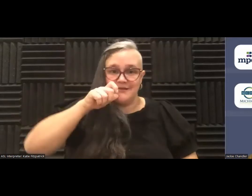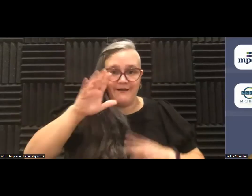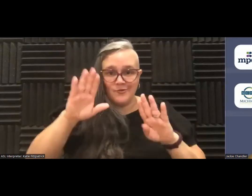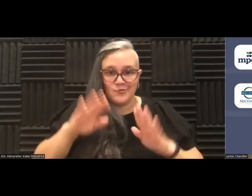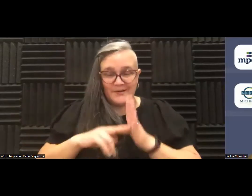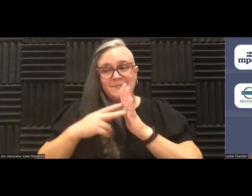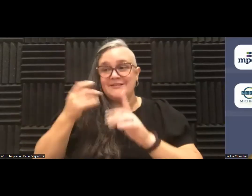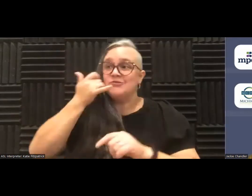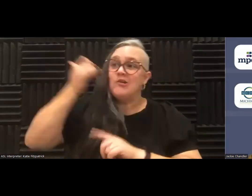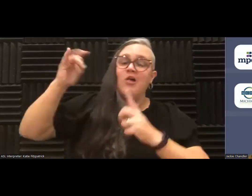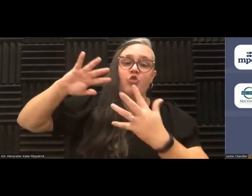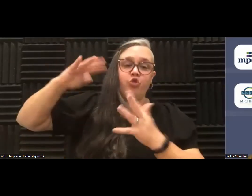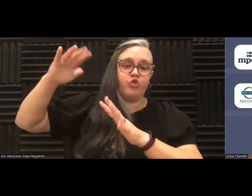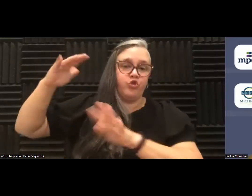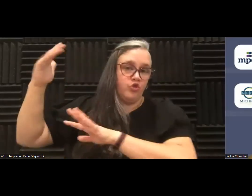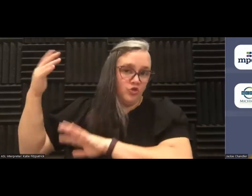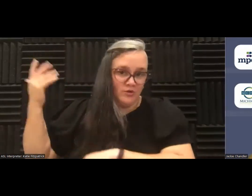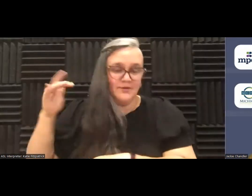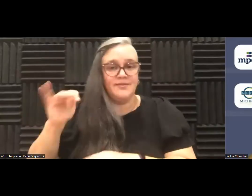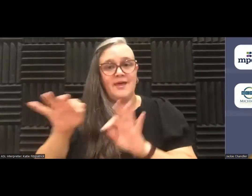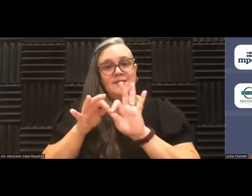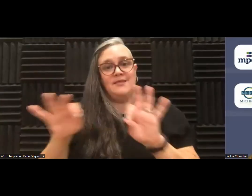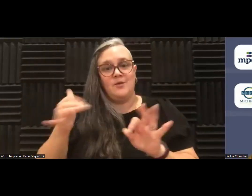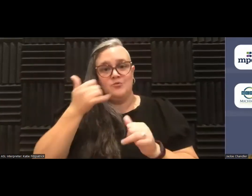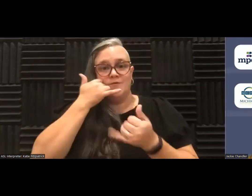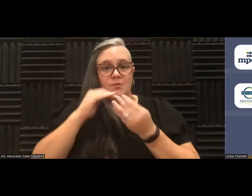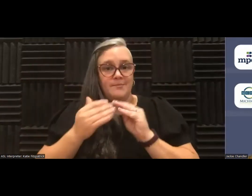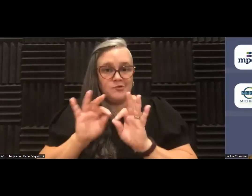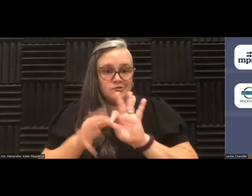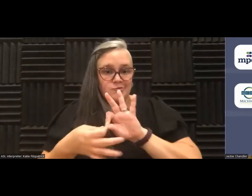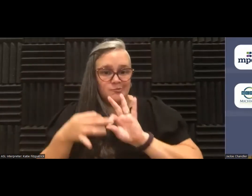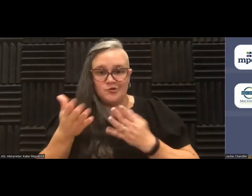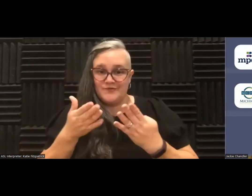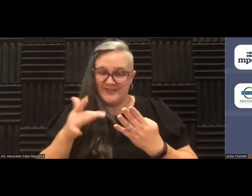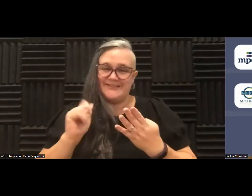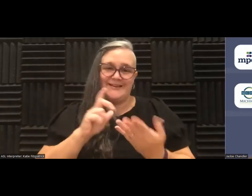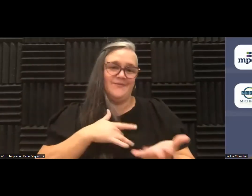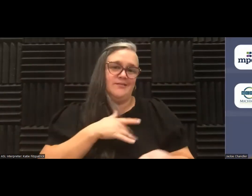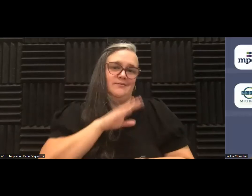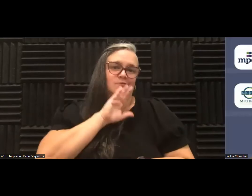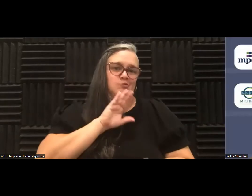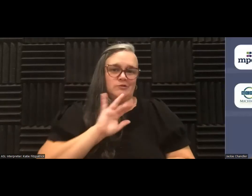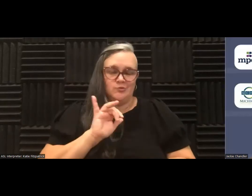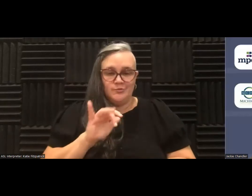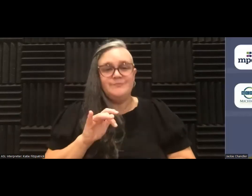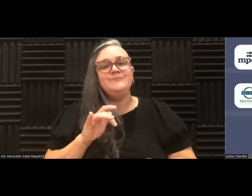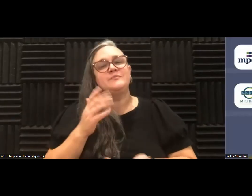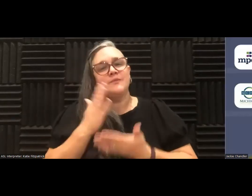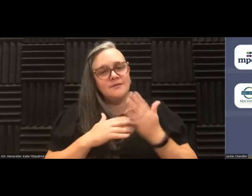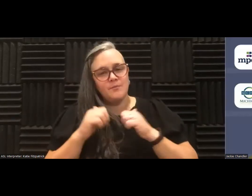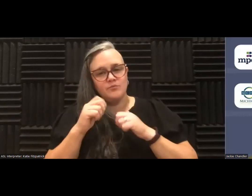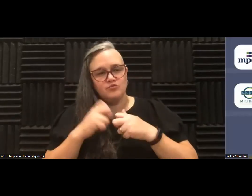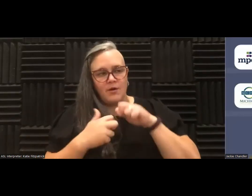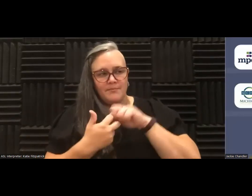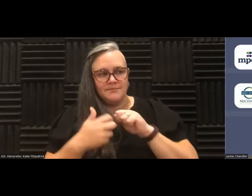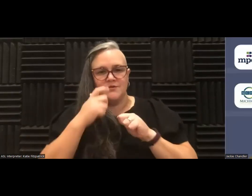interrupt some of those language line services. And that could be, a little frustrating, right? So we have some issues there with infrastructure, being